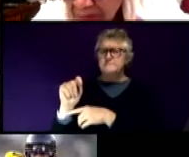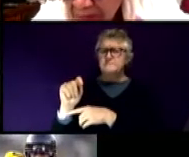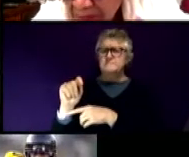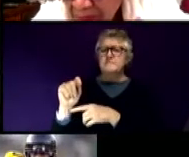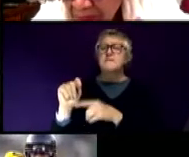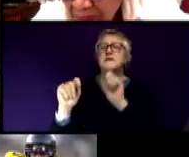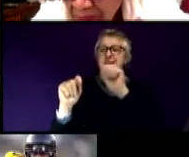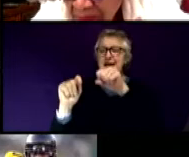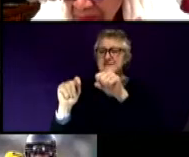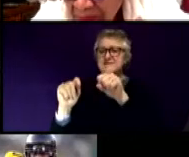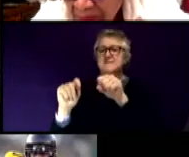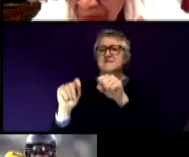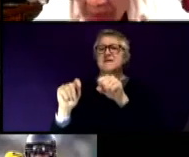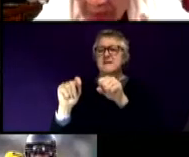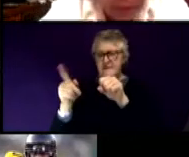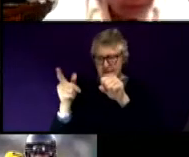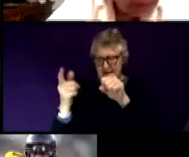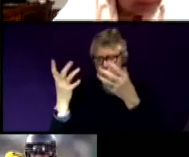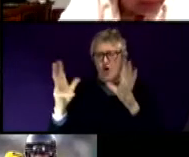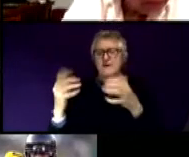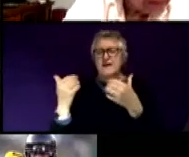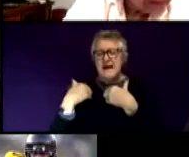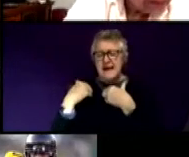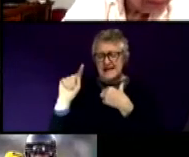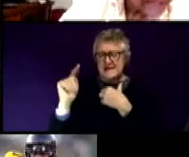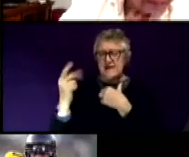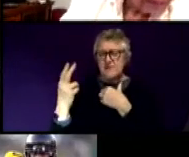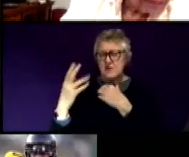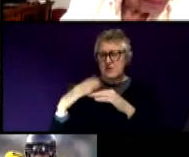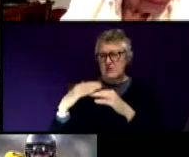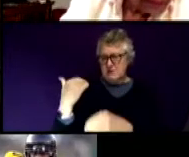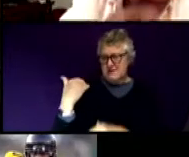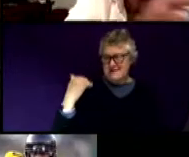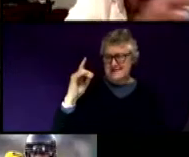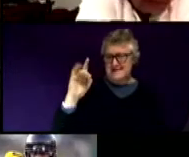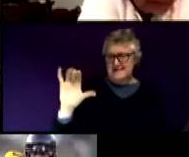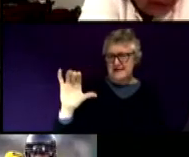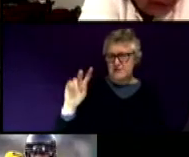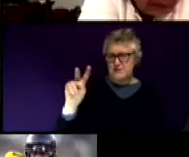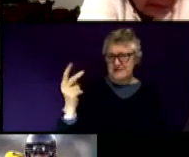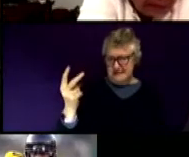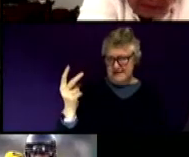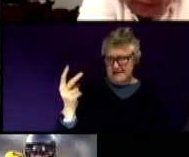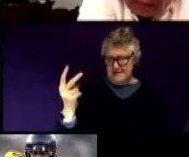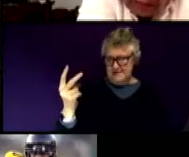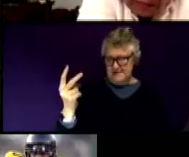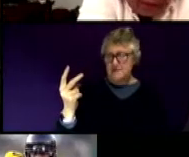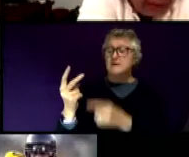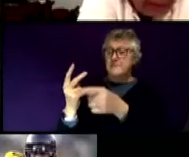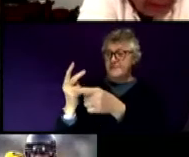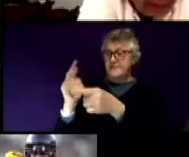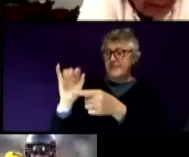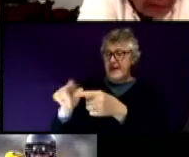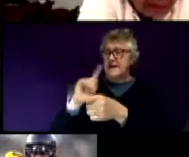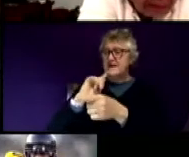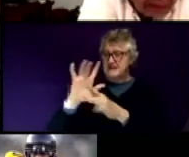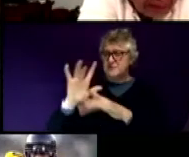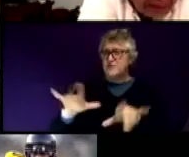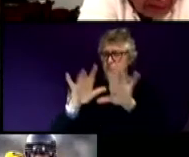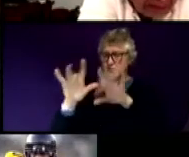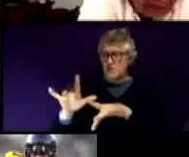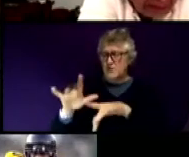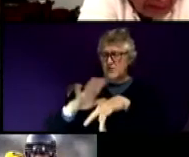hall on body-worn cameras on December 2nd. It is available online. I don't know, Theo, if you